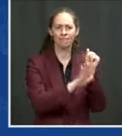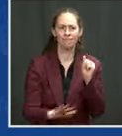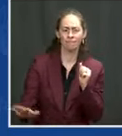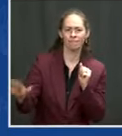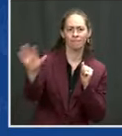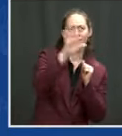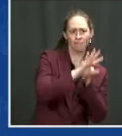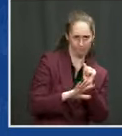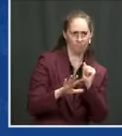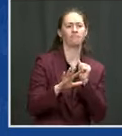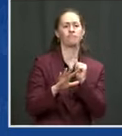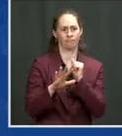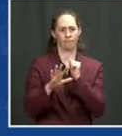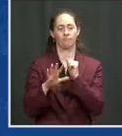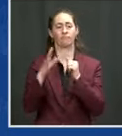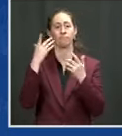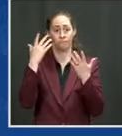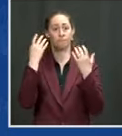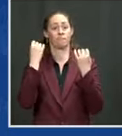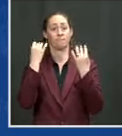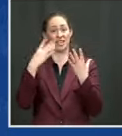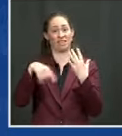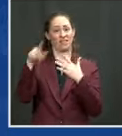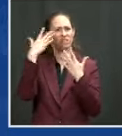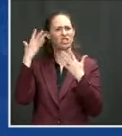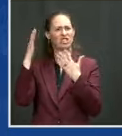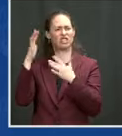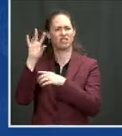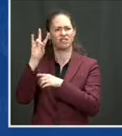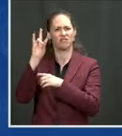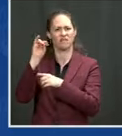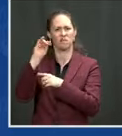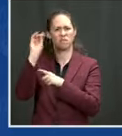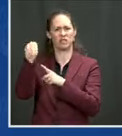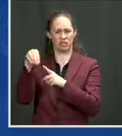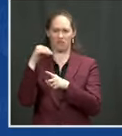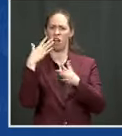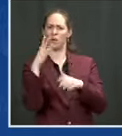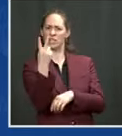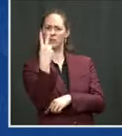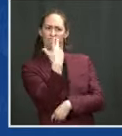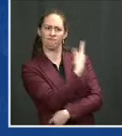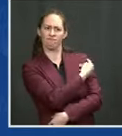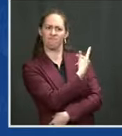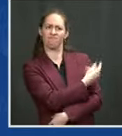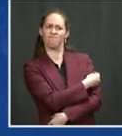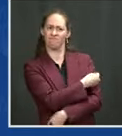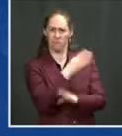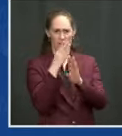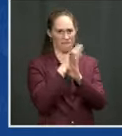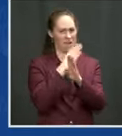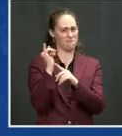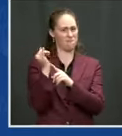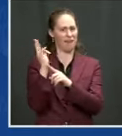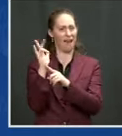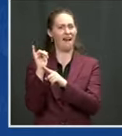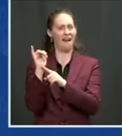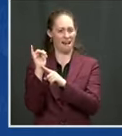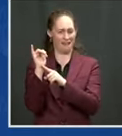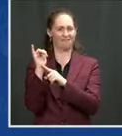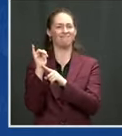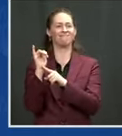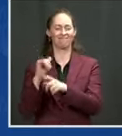July 4th and probably earlier. And we have some sovereign nations that have a 95 percent, two shots in arms,